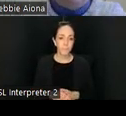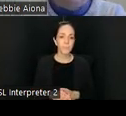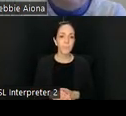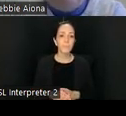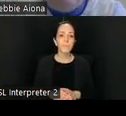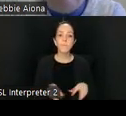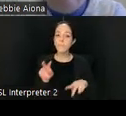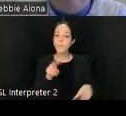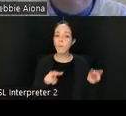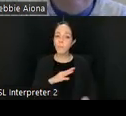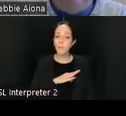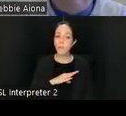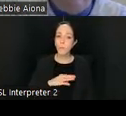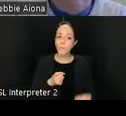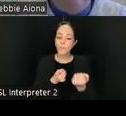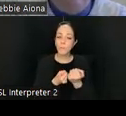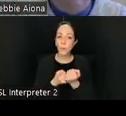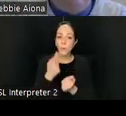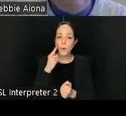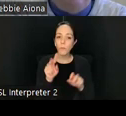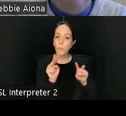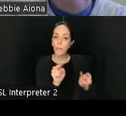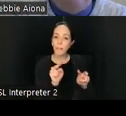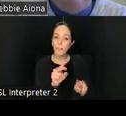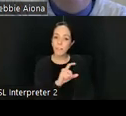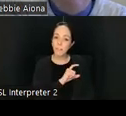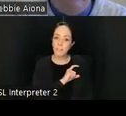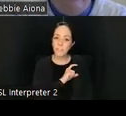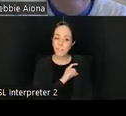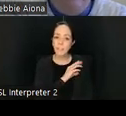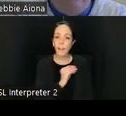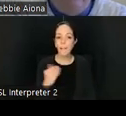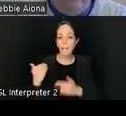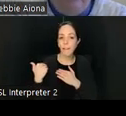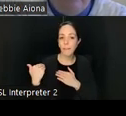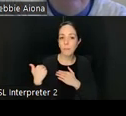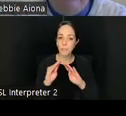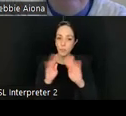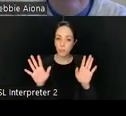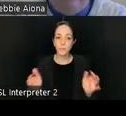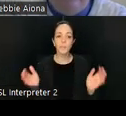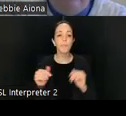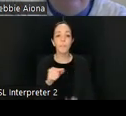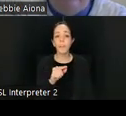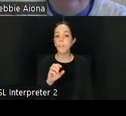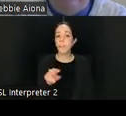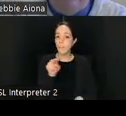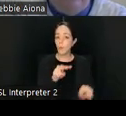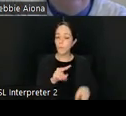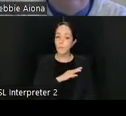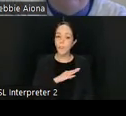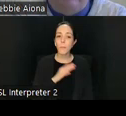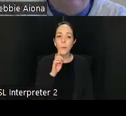Okay, Oversight Board support for policing and accountability transparency. The Oversight Board will meet regularly with the